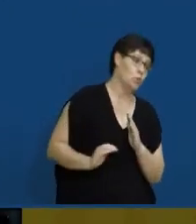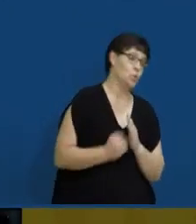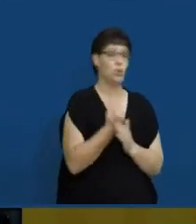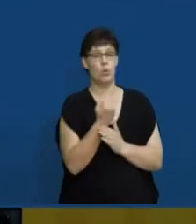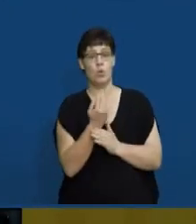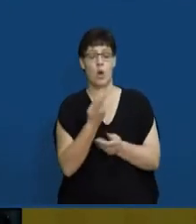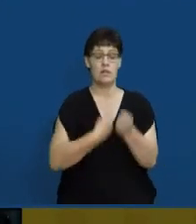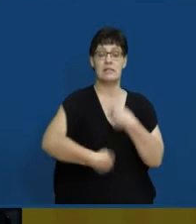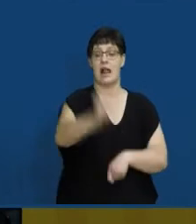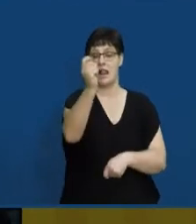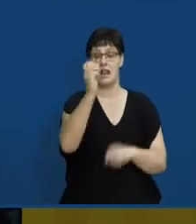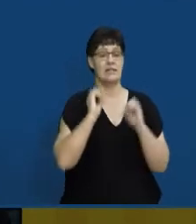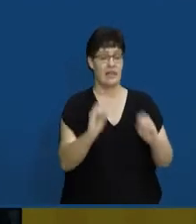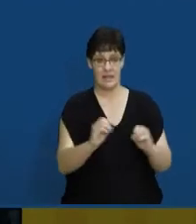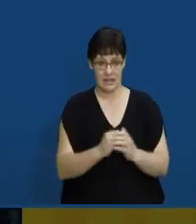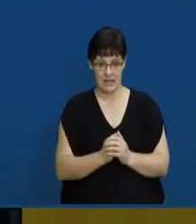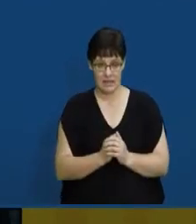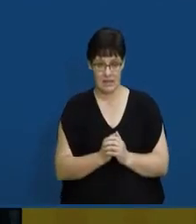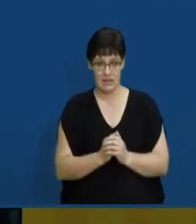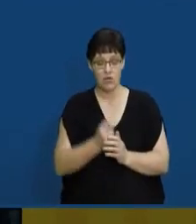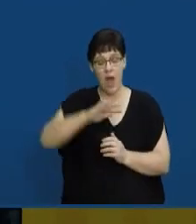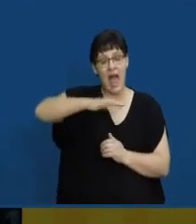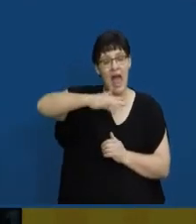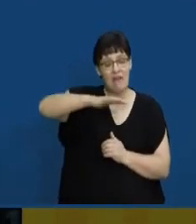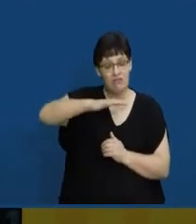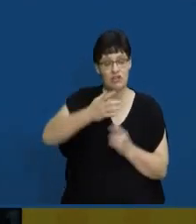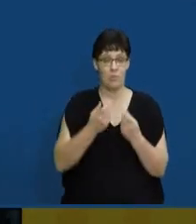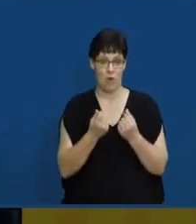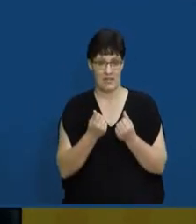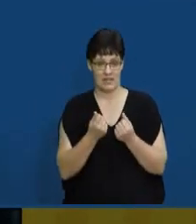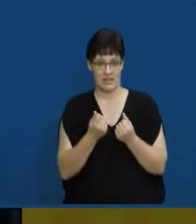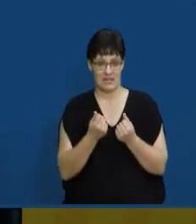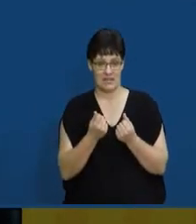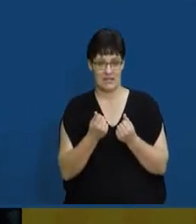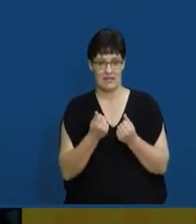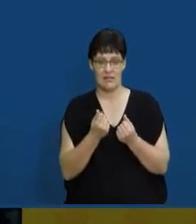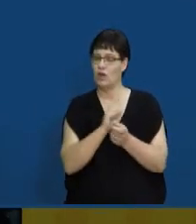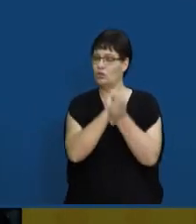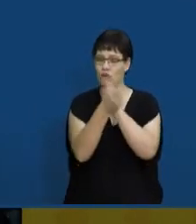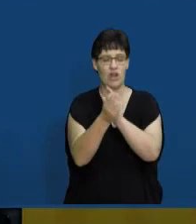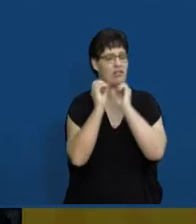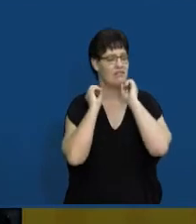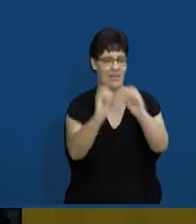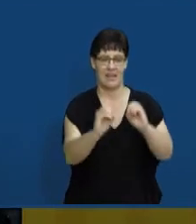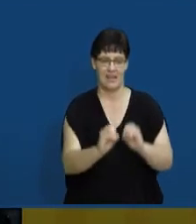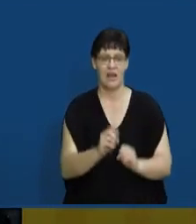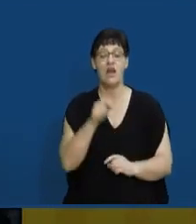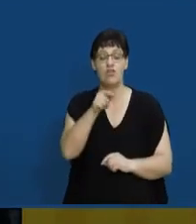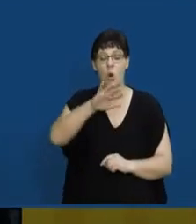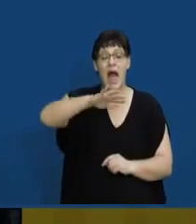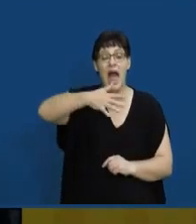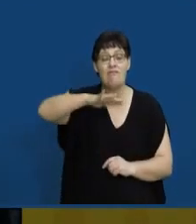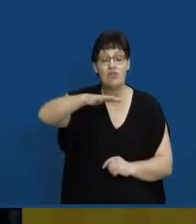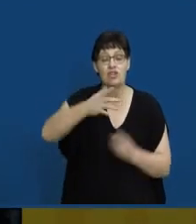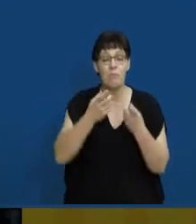were sold. Your average price does not change. I repeat, the